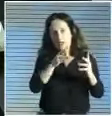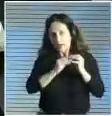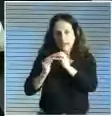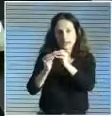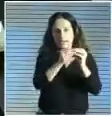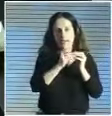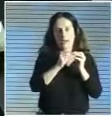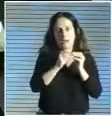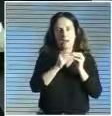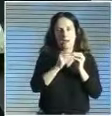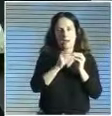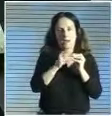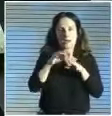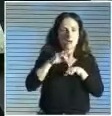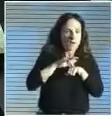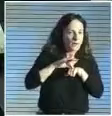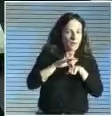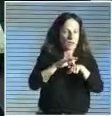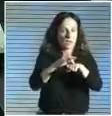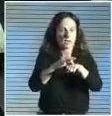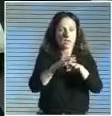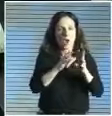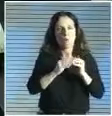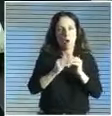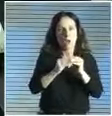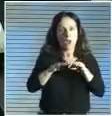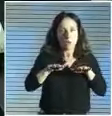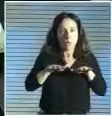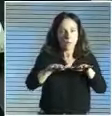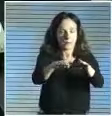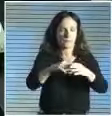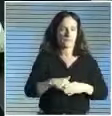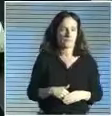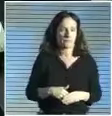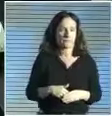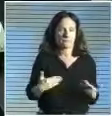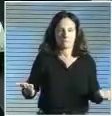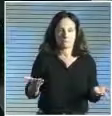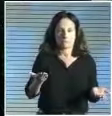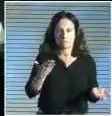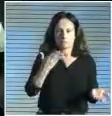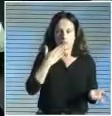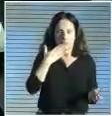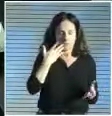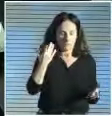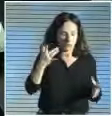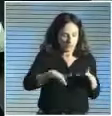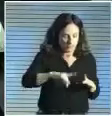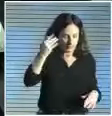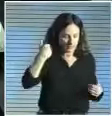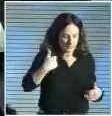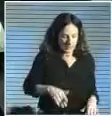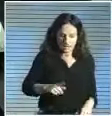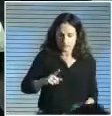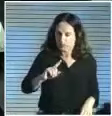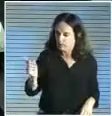been taken, is like oblige somebody to do something without having listened in before. So